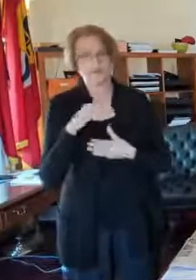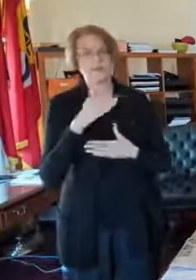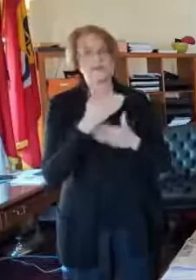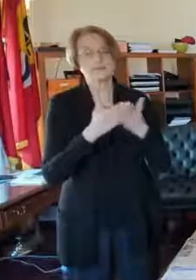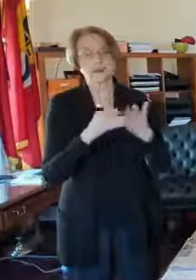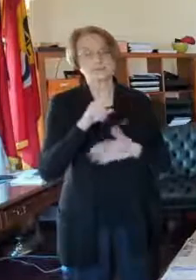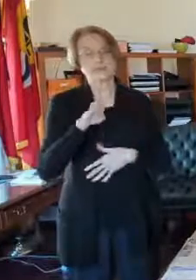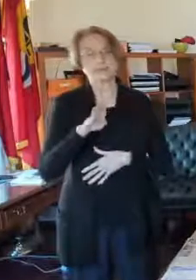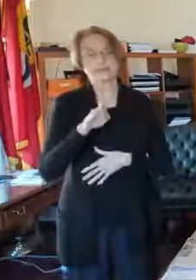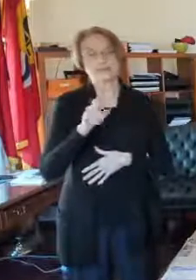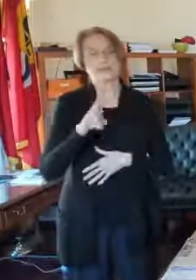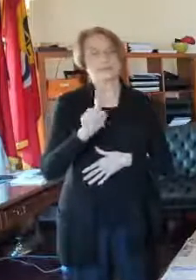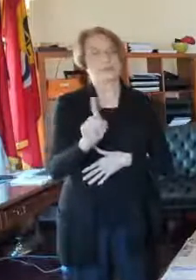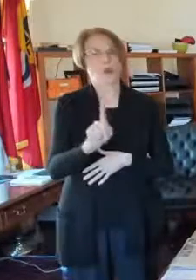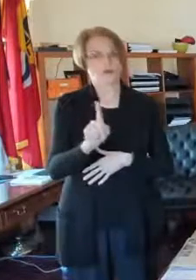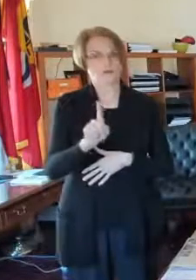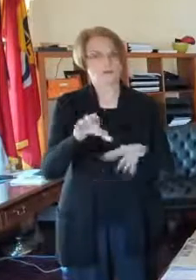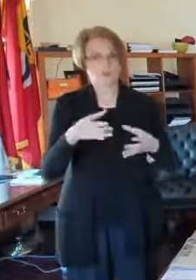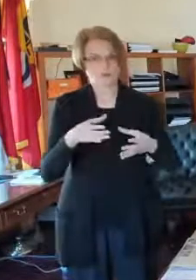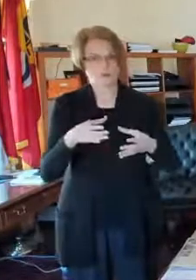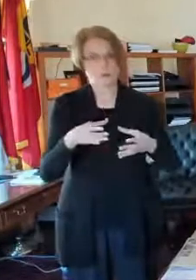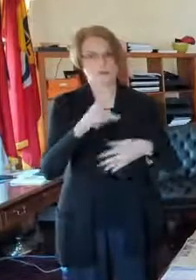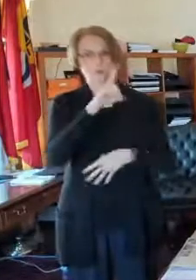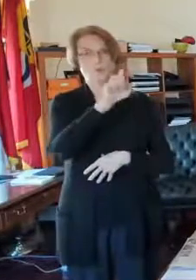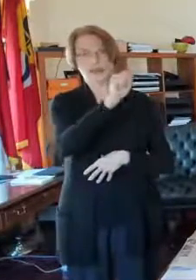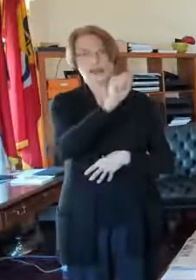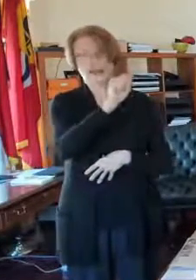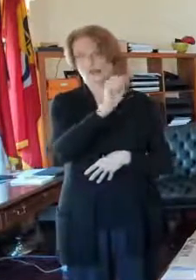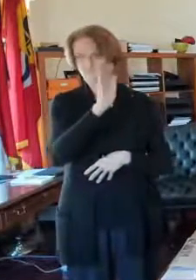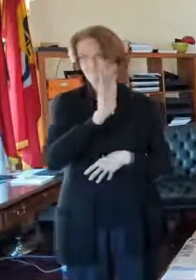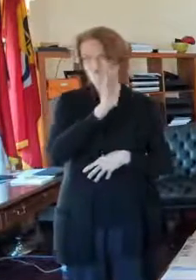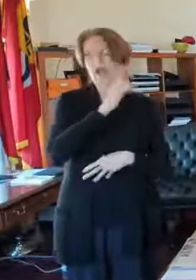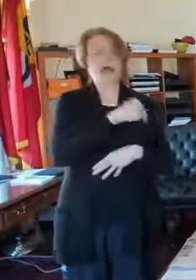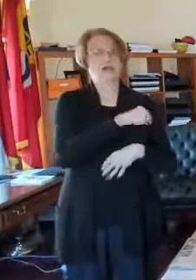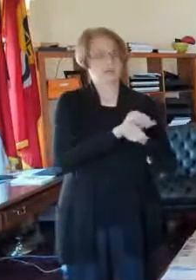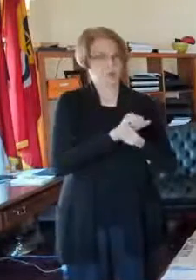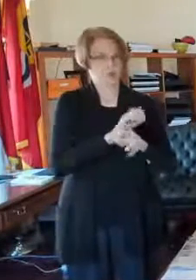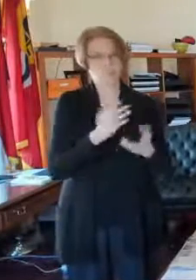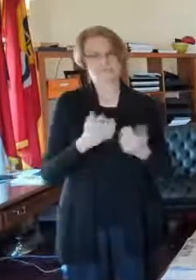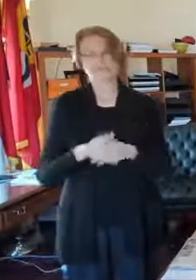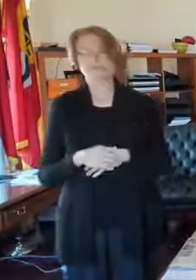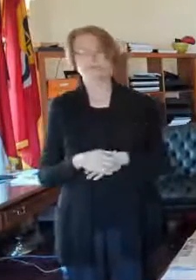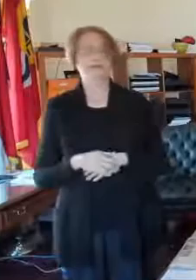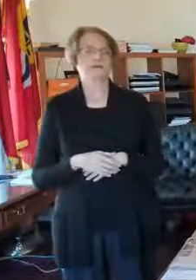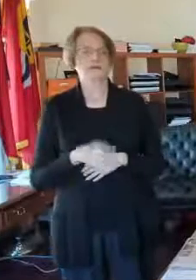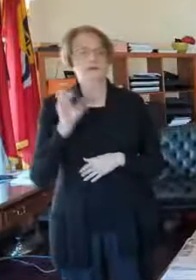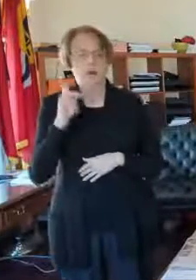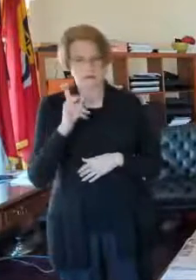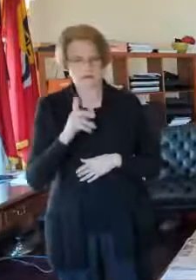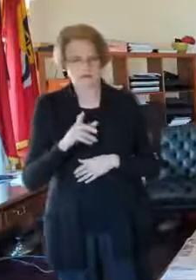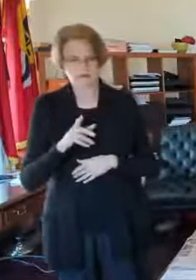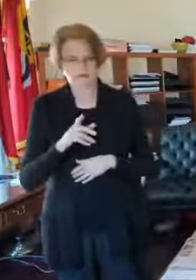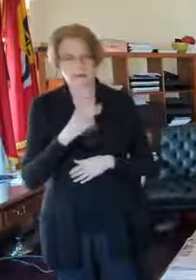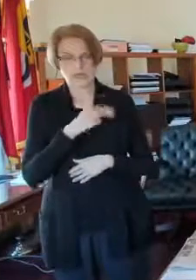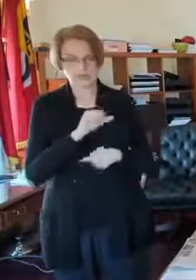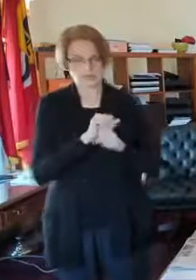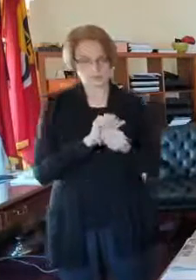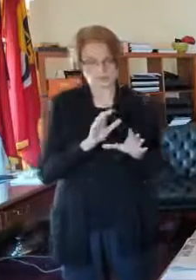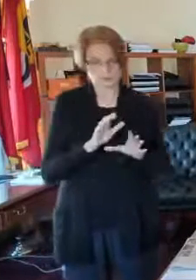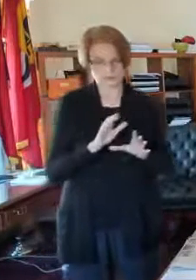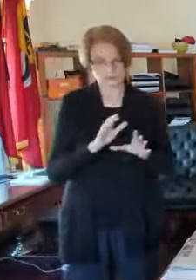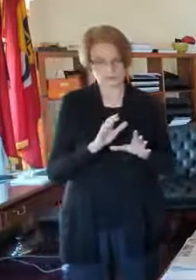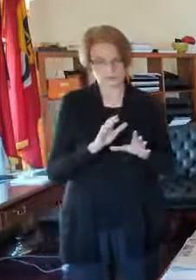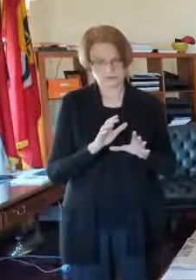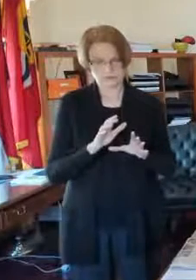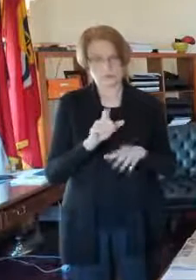tier 1 that I just told you. 1A was hospital workers. Okay, so that's hospital workers. I just told you